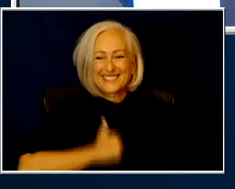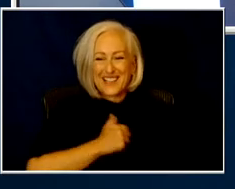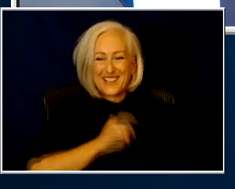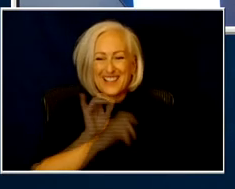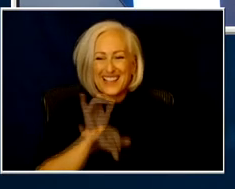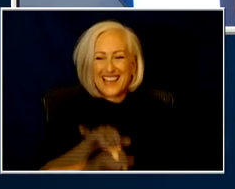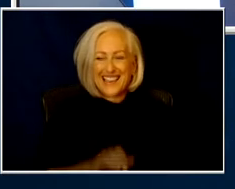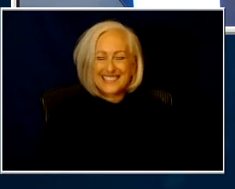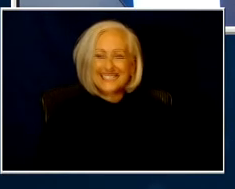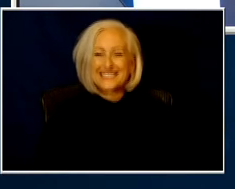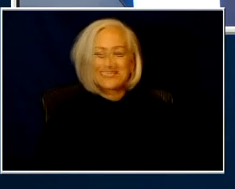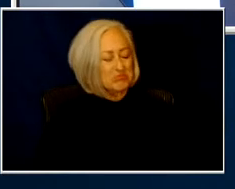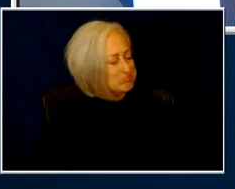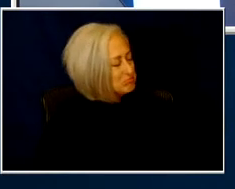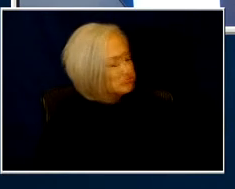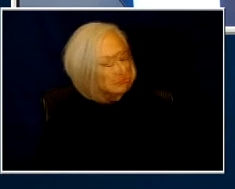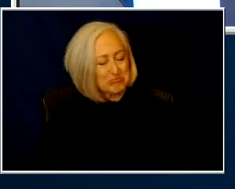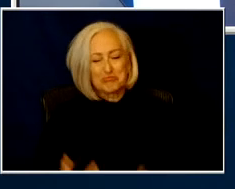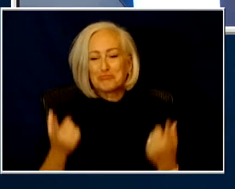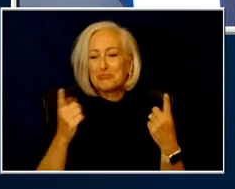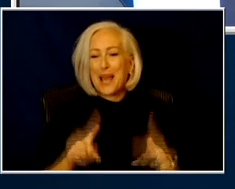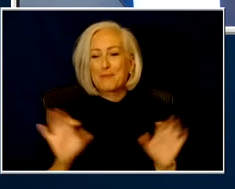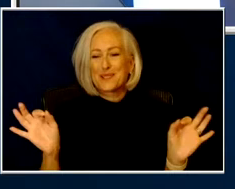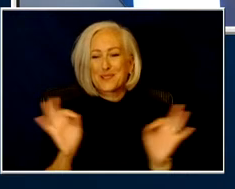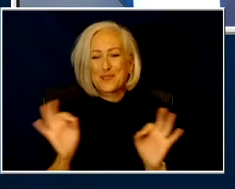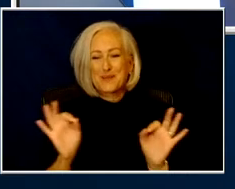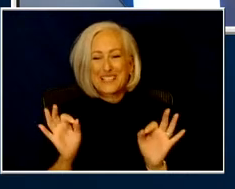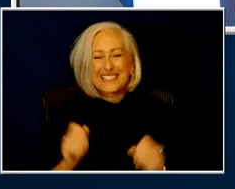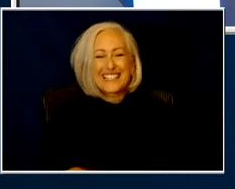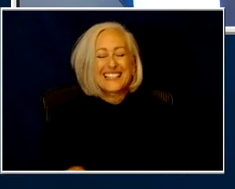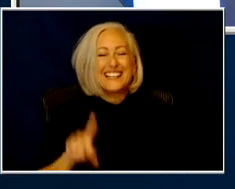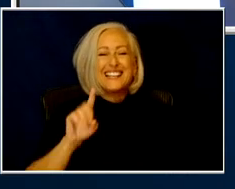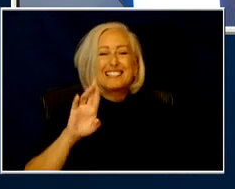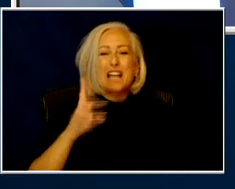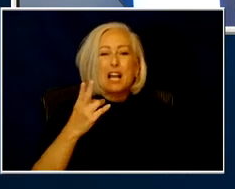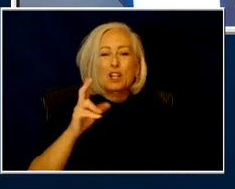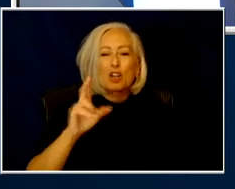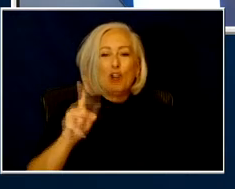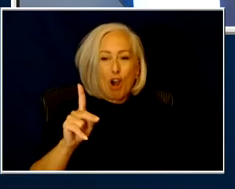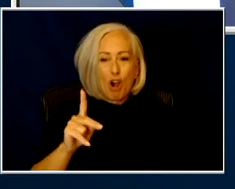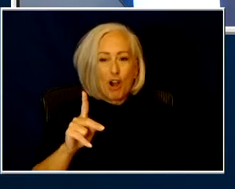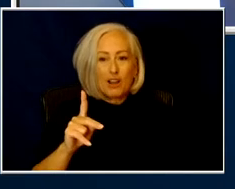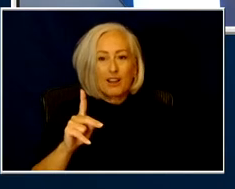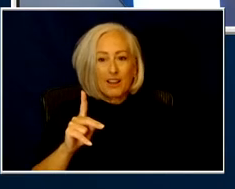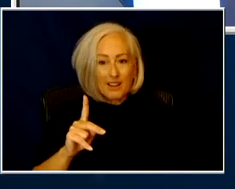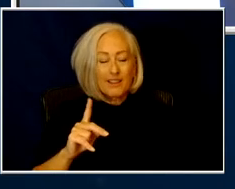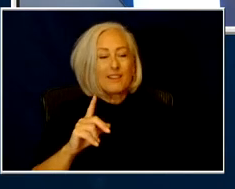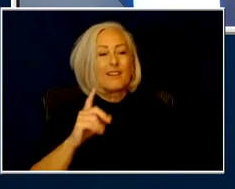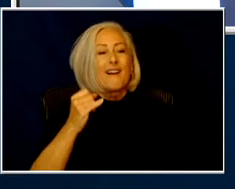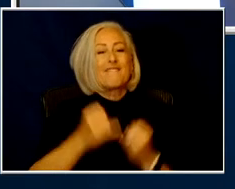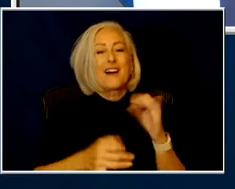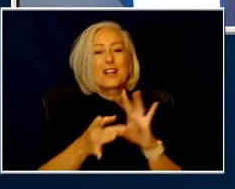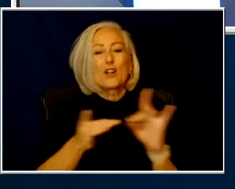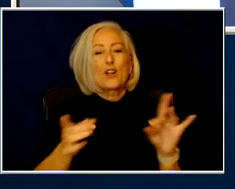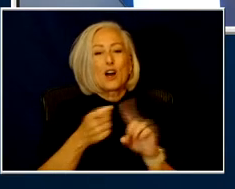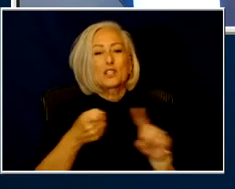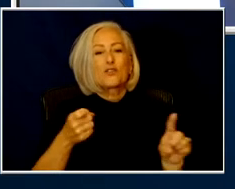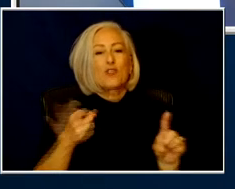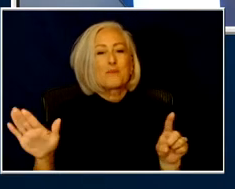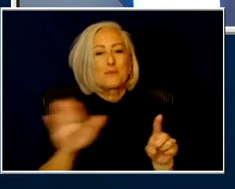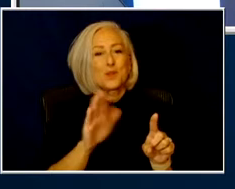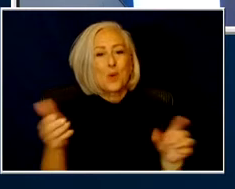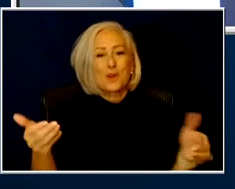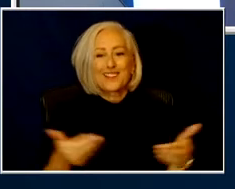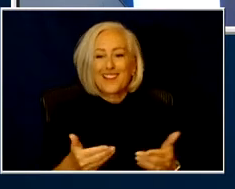that happened so Dr Hawkinson I'm going to wrap up questions from our community and let you get final thoughts for our guests today yeah so we'll start with Dr